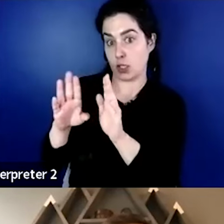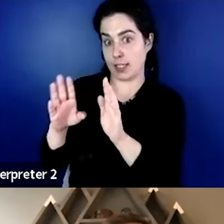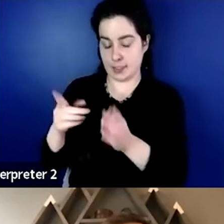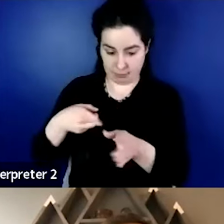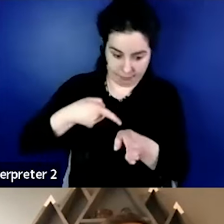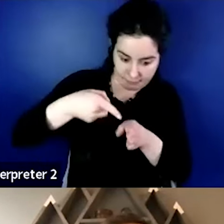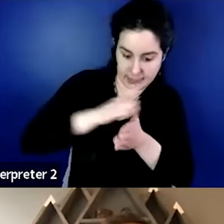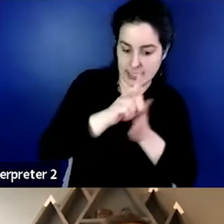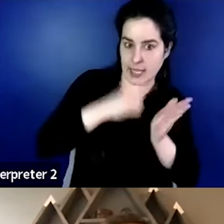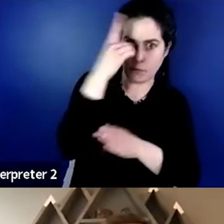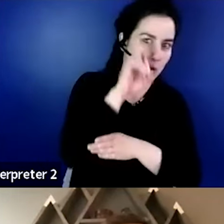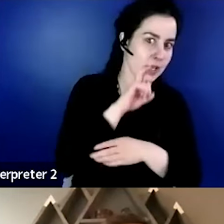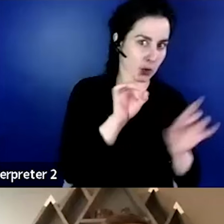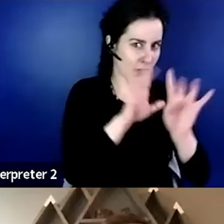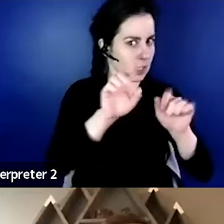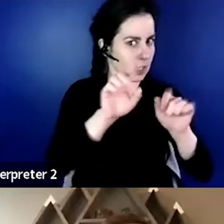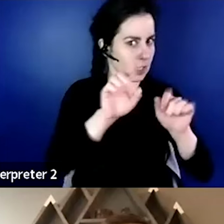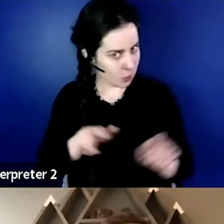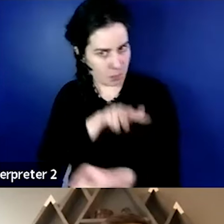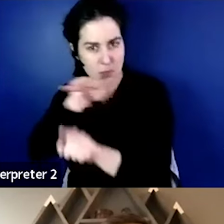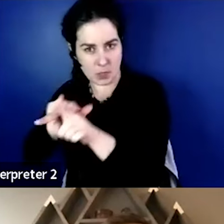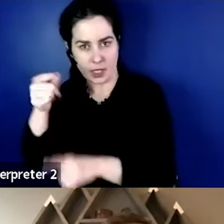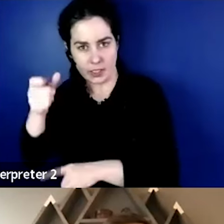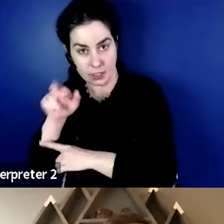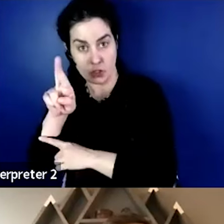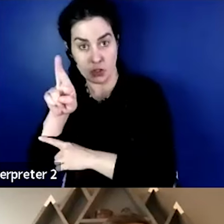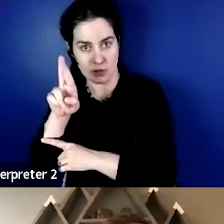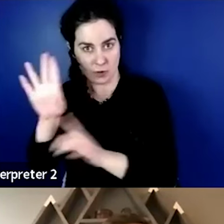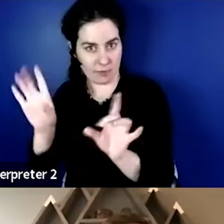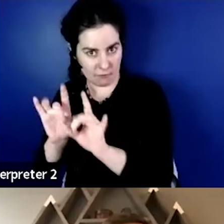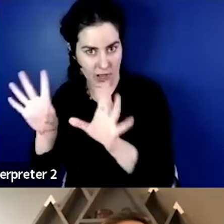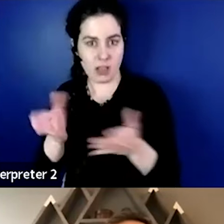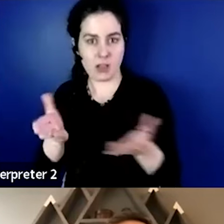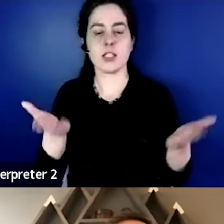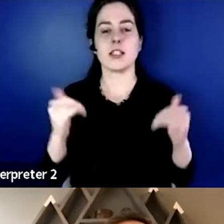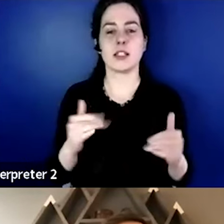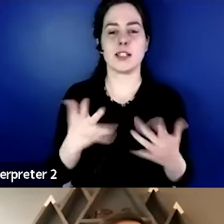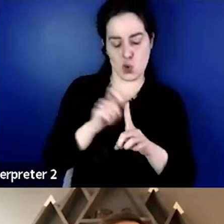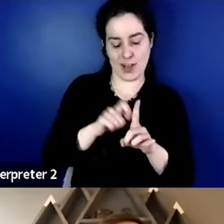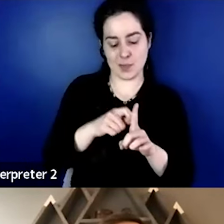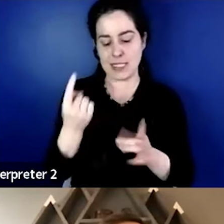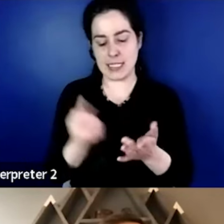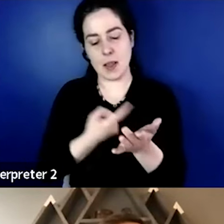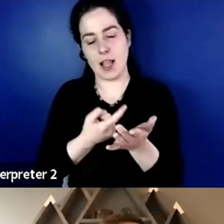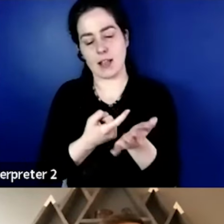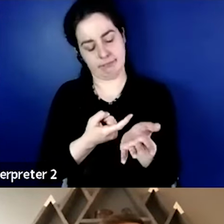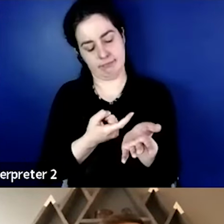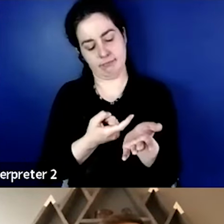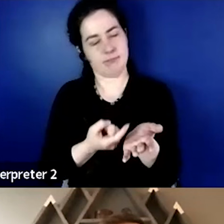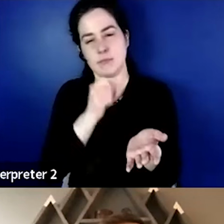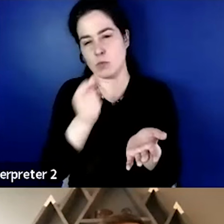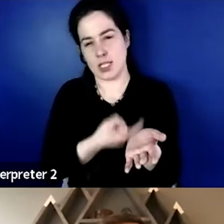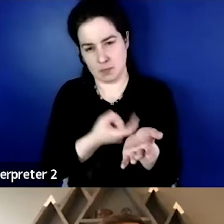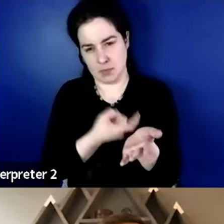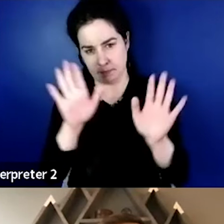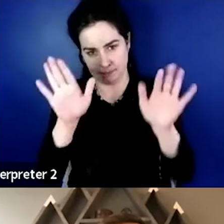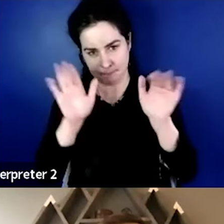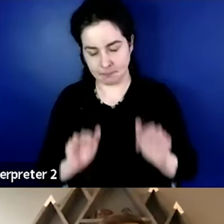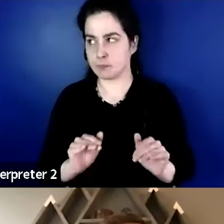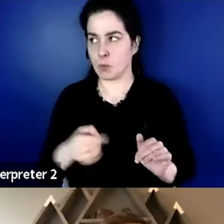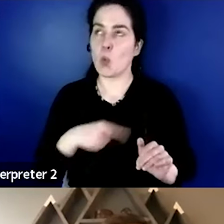I think also harassment, sometimes, not sometimes, when we talk to students, and especially when we're talking to